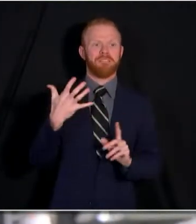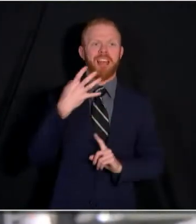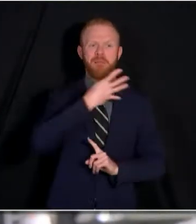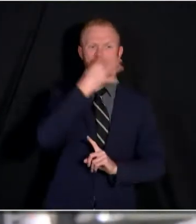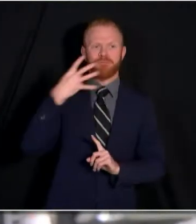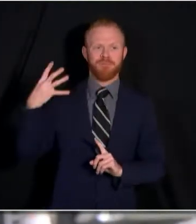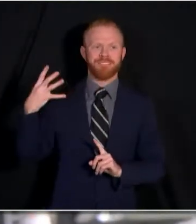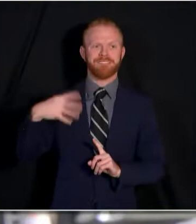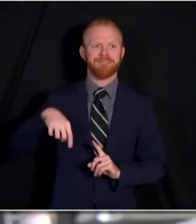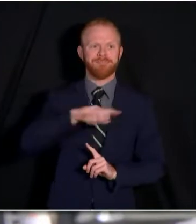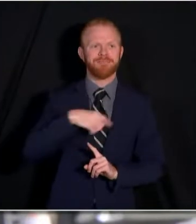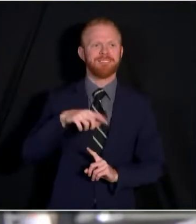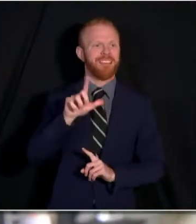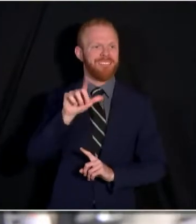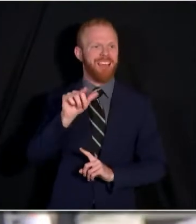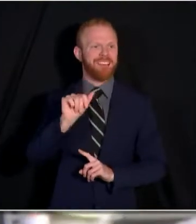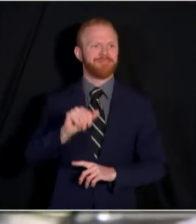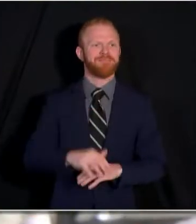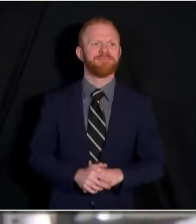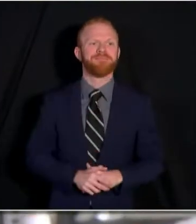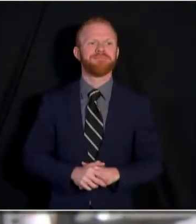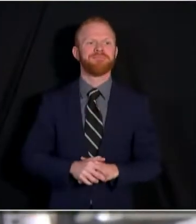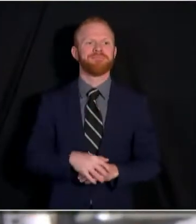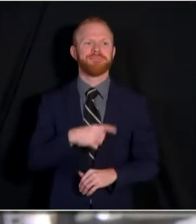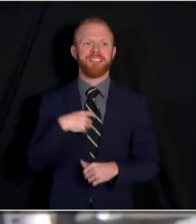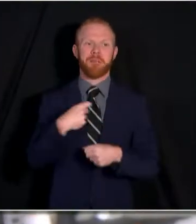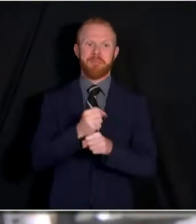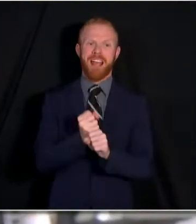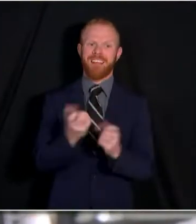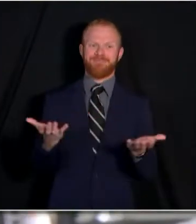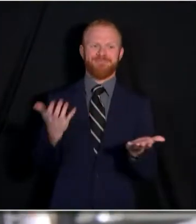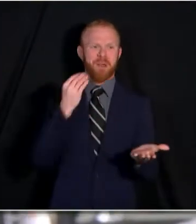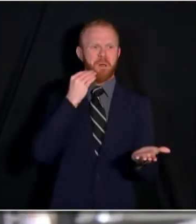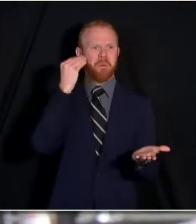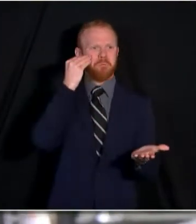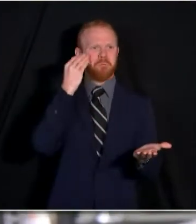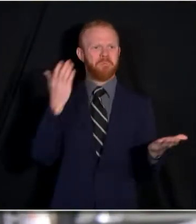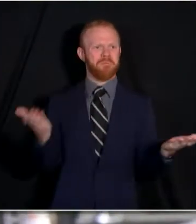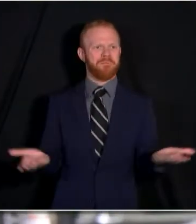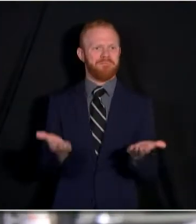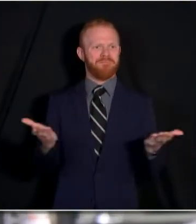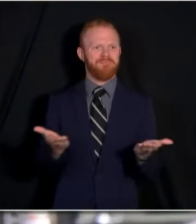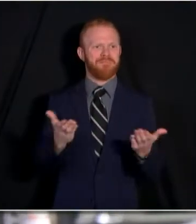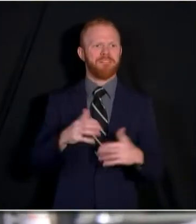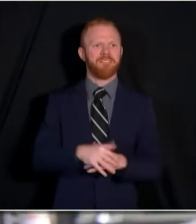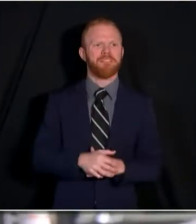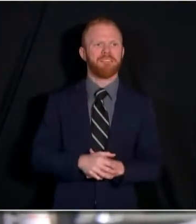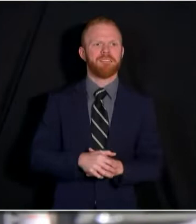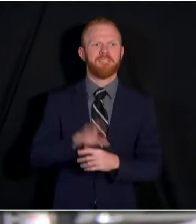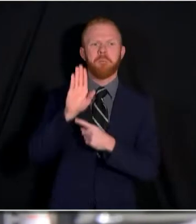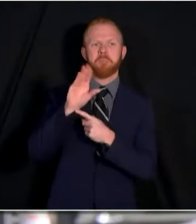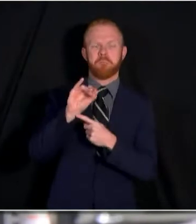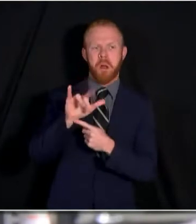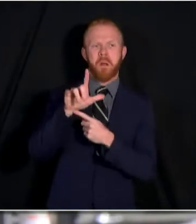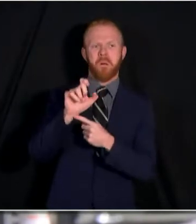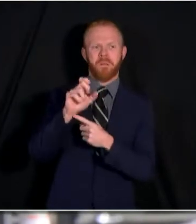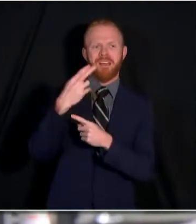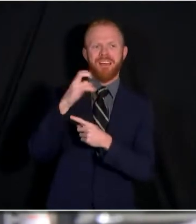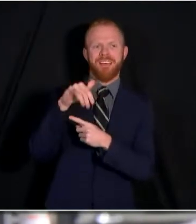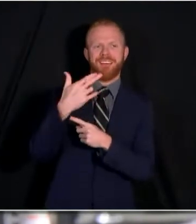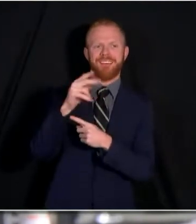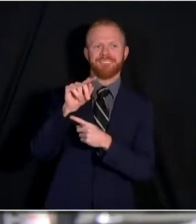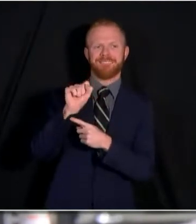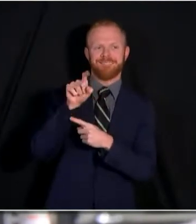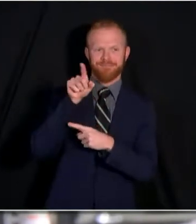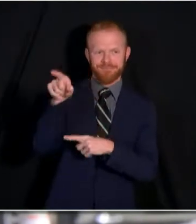Angeles. We made our home in the heart of Boyle Heights and City Terrace. I am a formerly undocumented child who grew